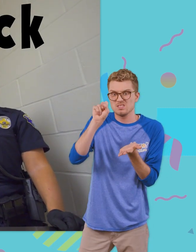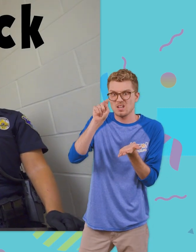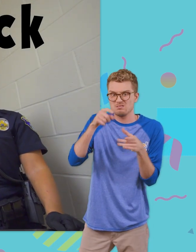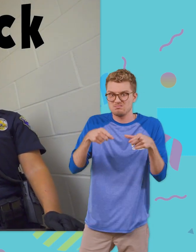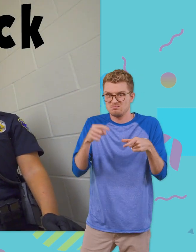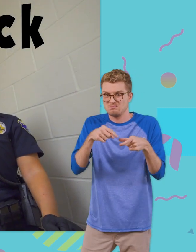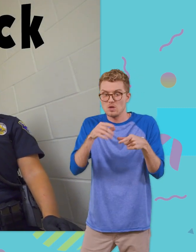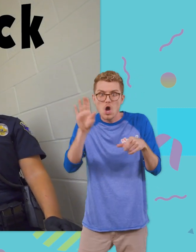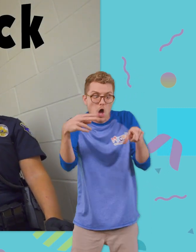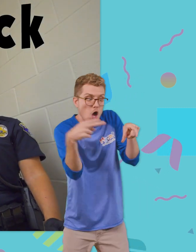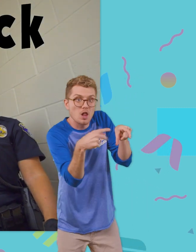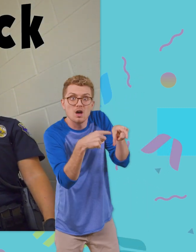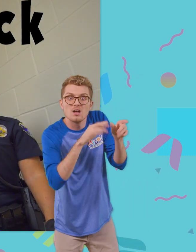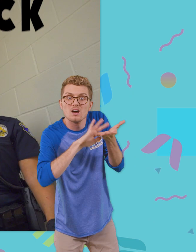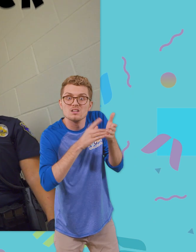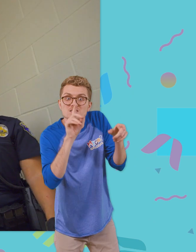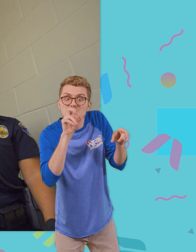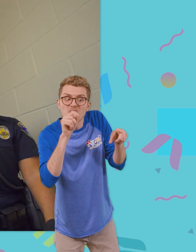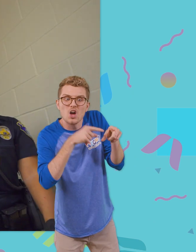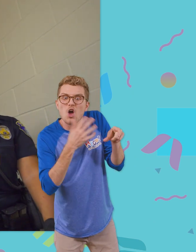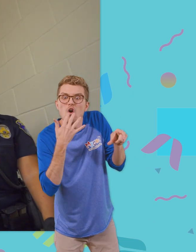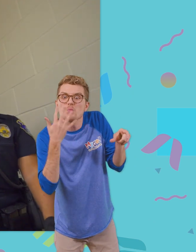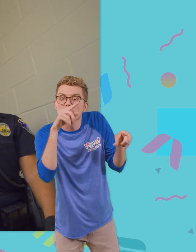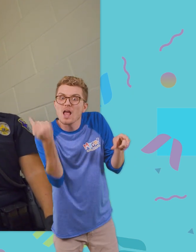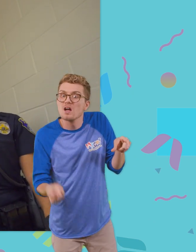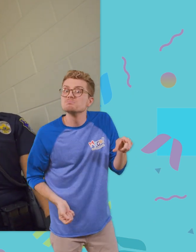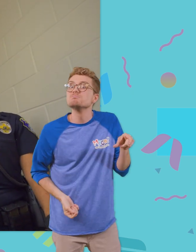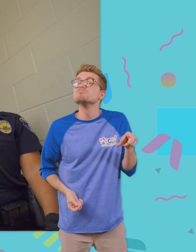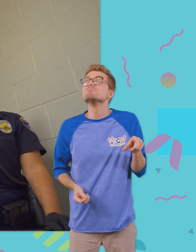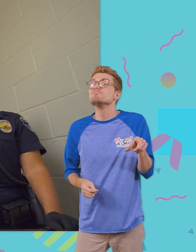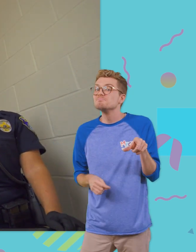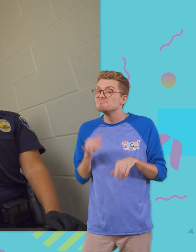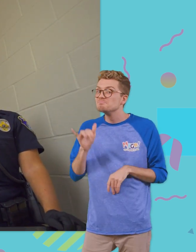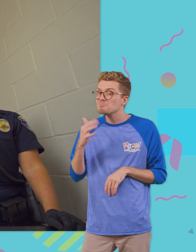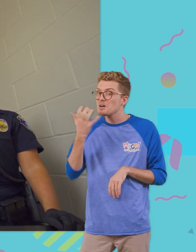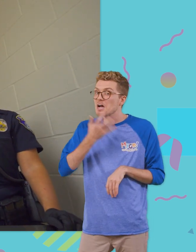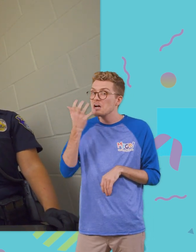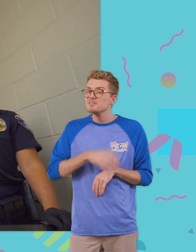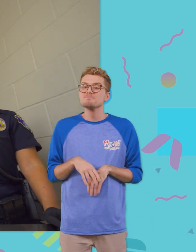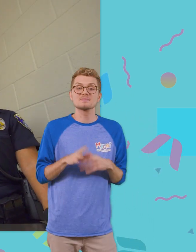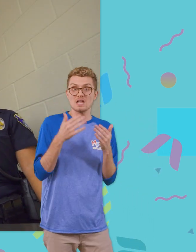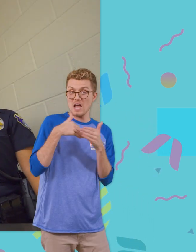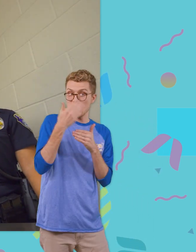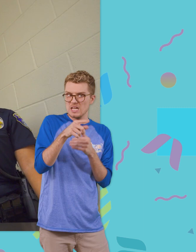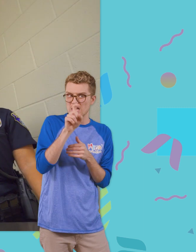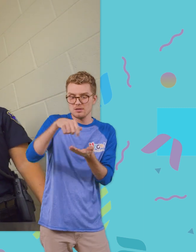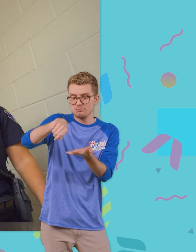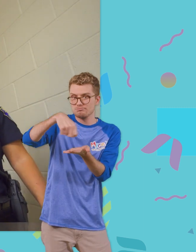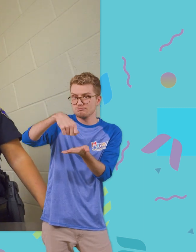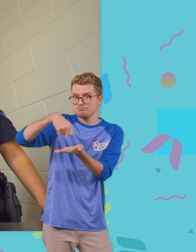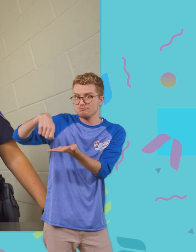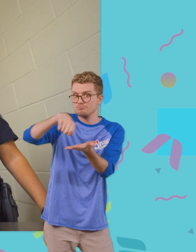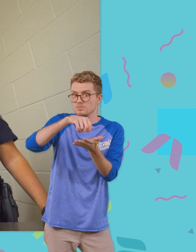black. Whoa, okay. Next, you're gonna need your brush. Brush, look at that